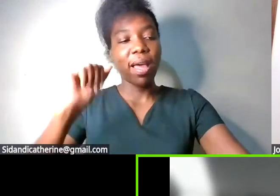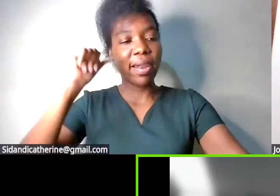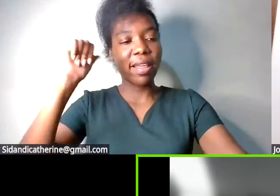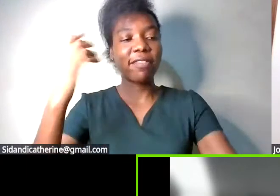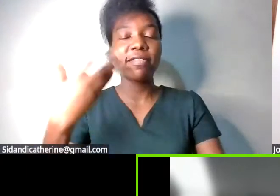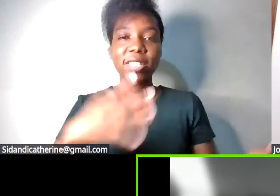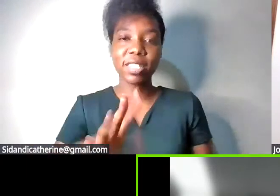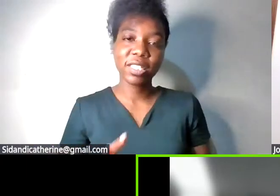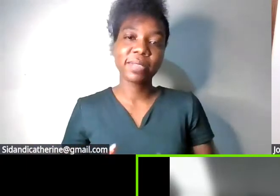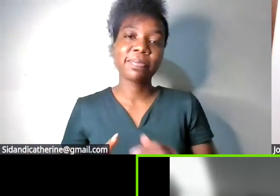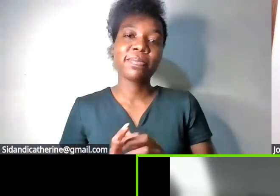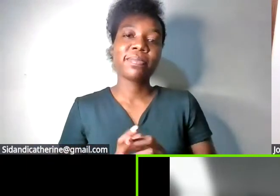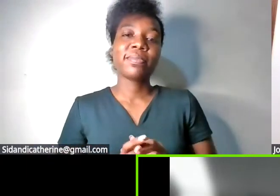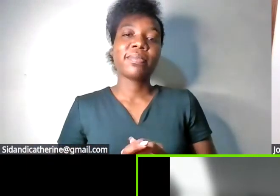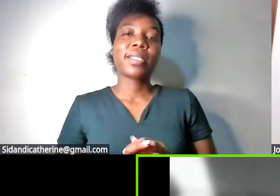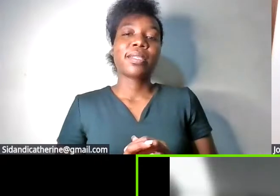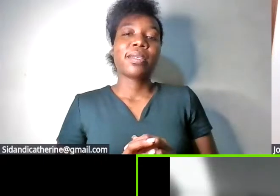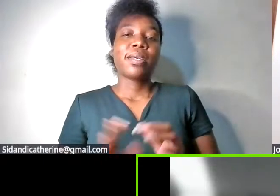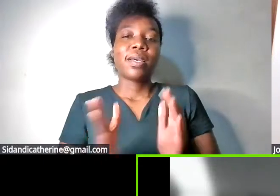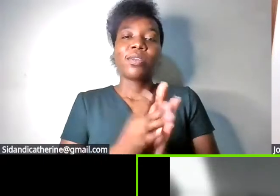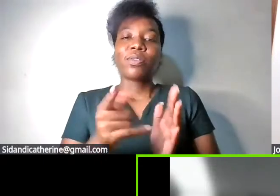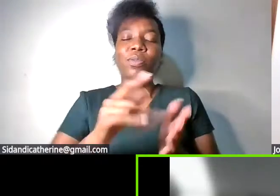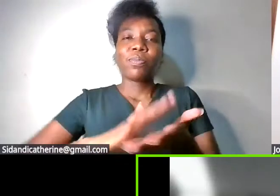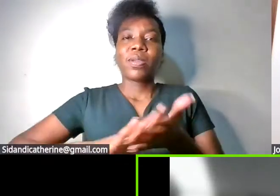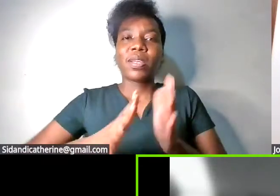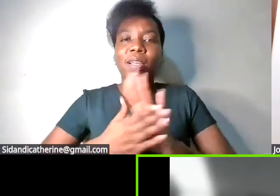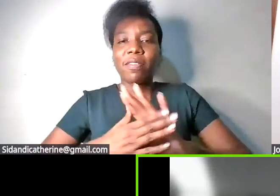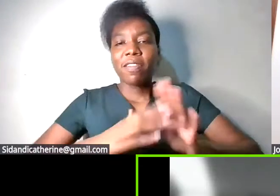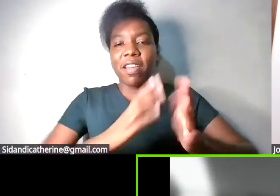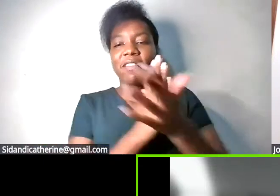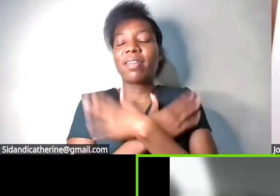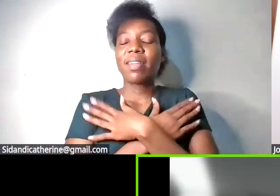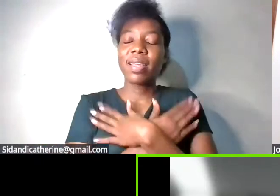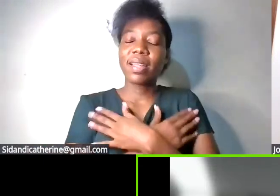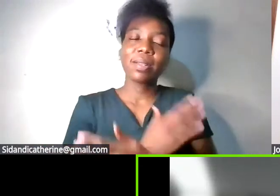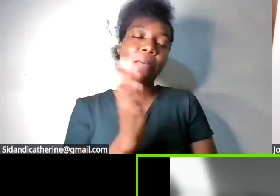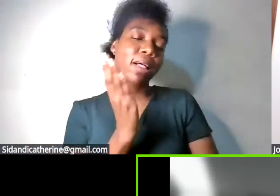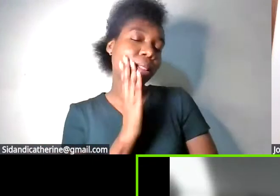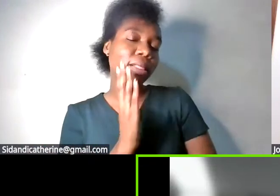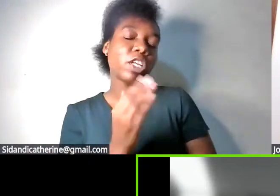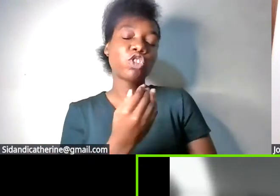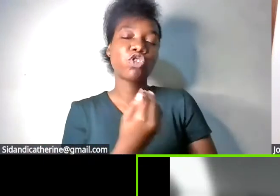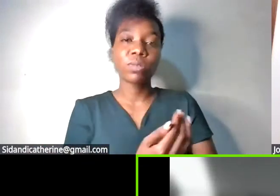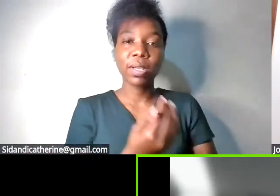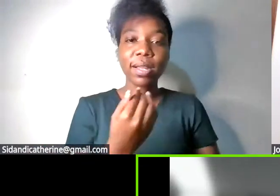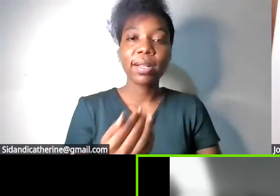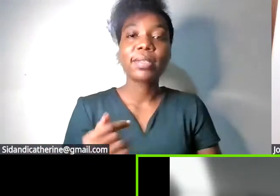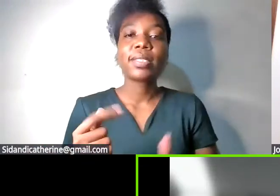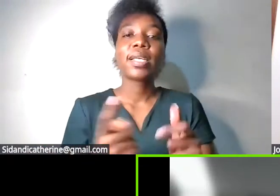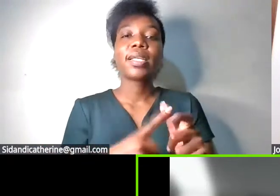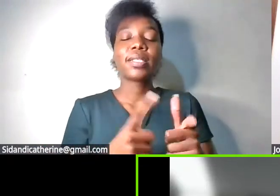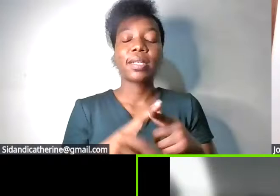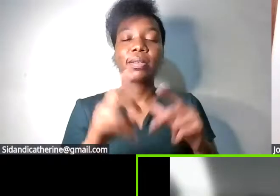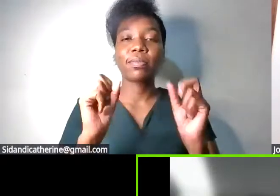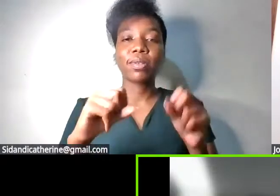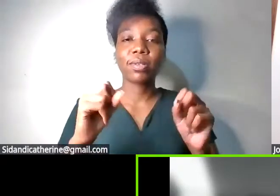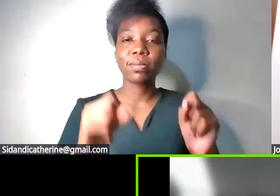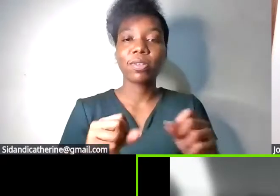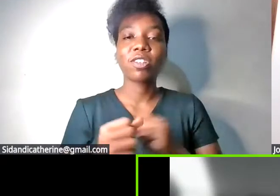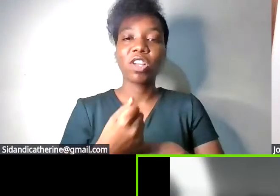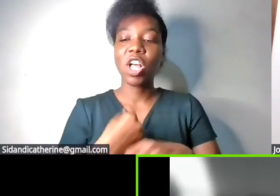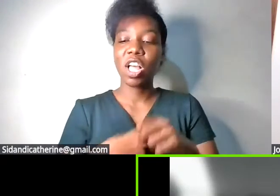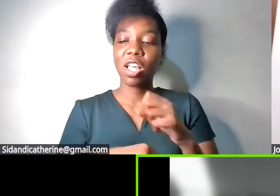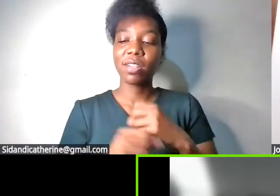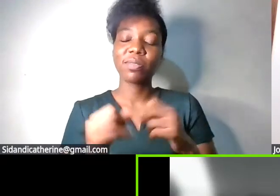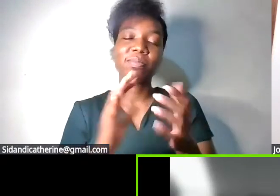guys will be friends instead of just mother and child, and then they will be acting with